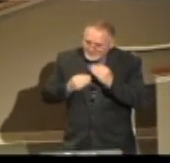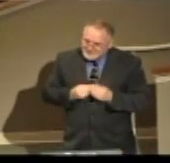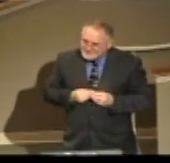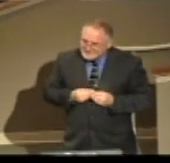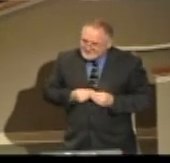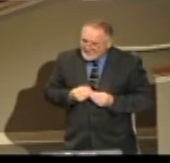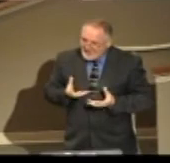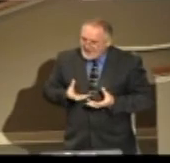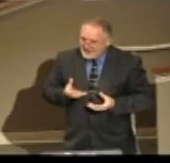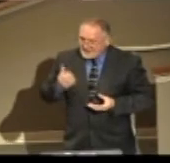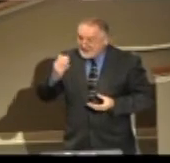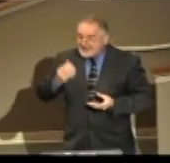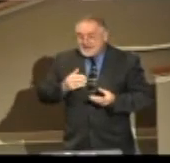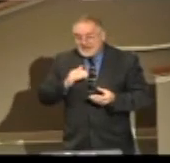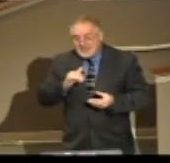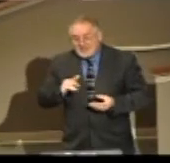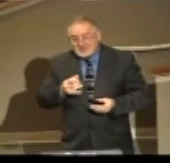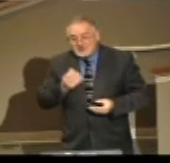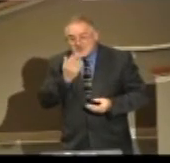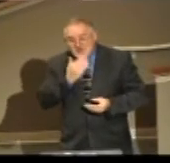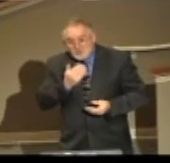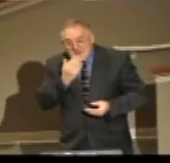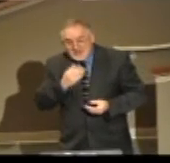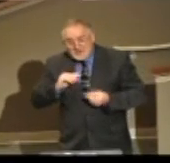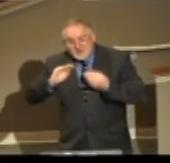he I want you to know if it's sweet or if it's sour.